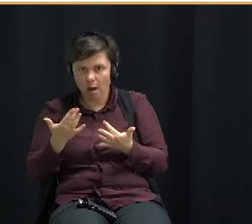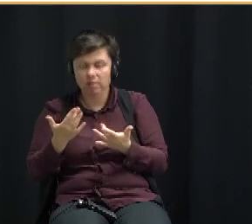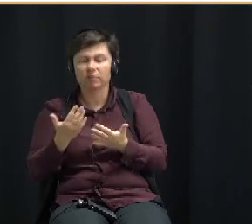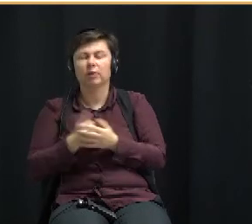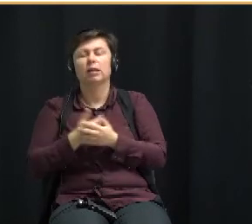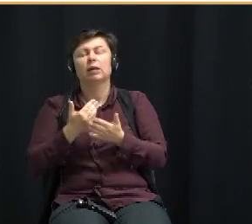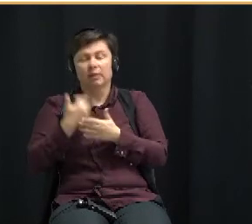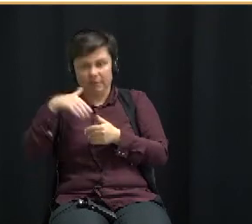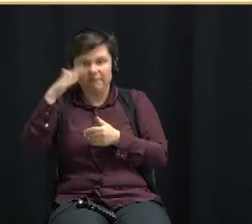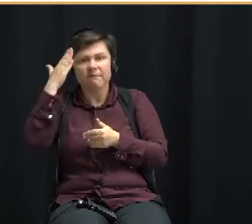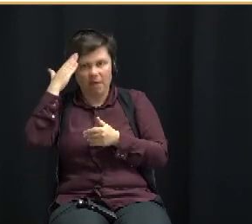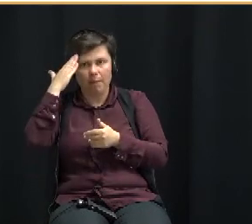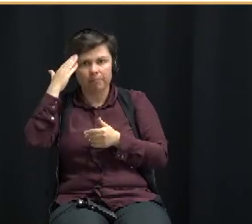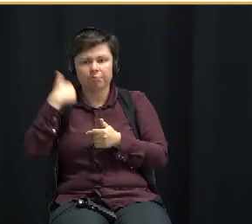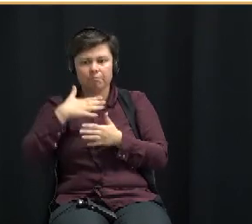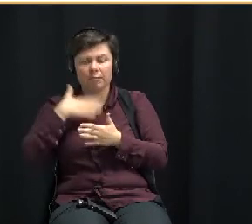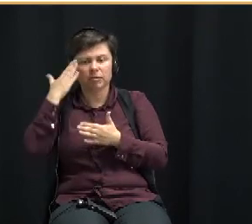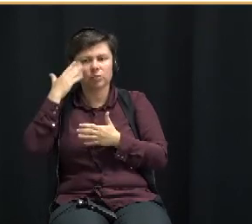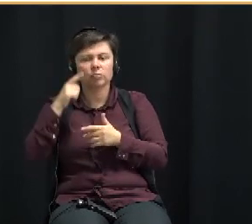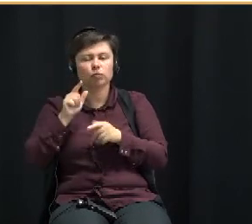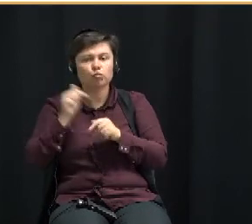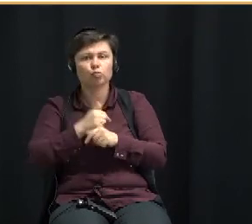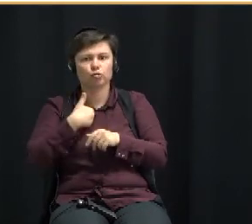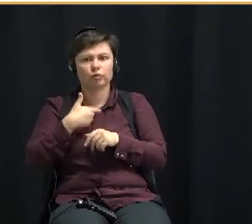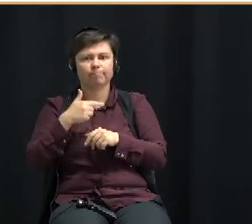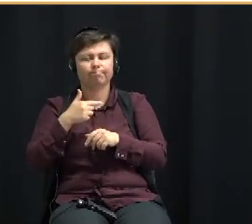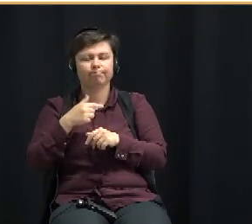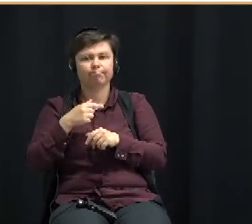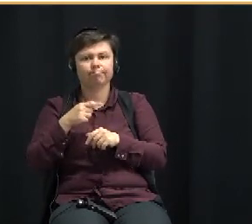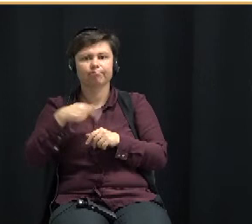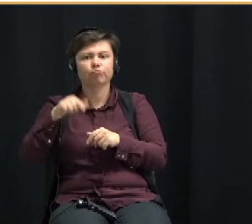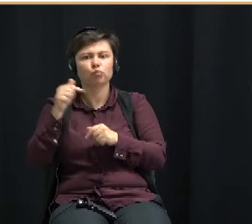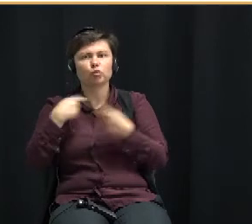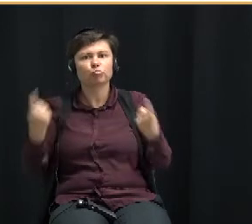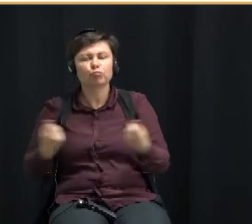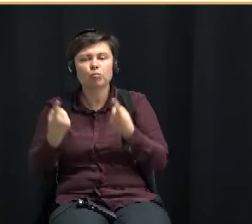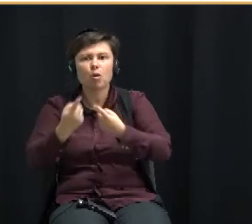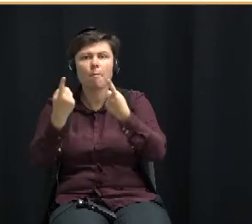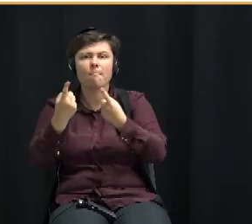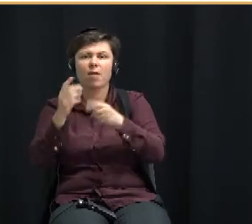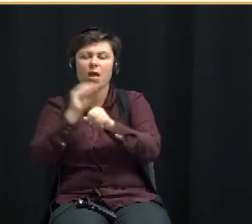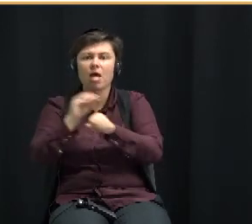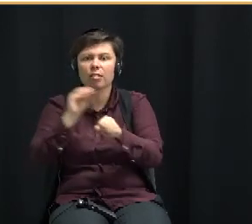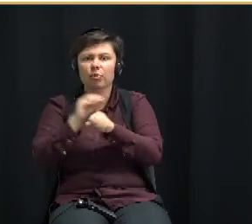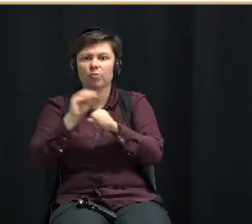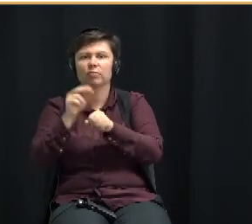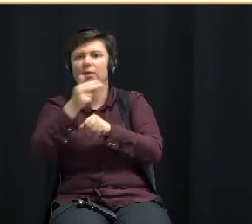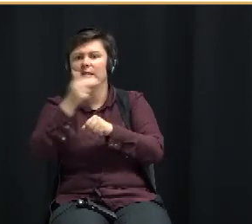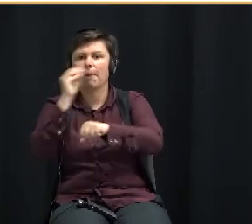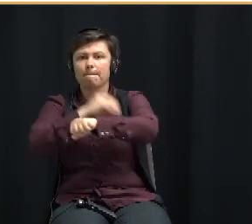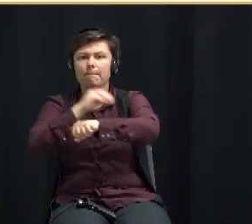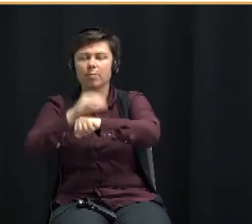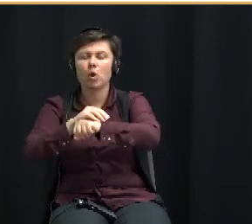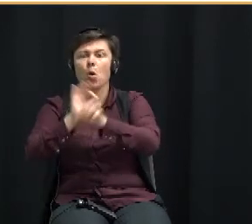the focus on education in universal design, because I think universal design should be underpinning everything, because